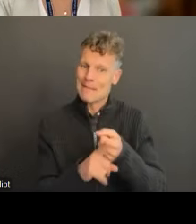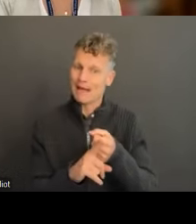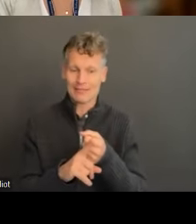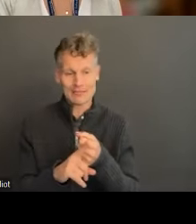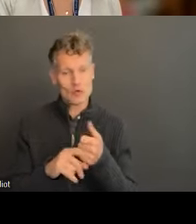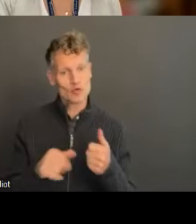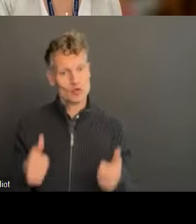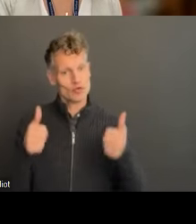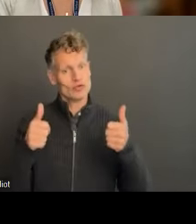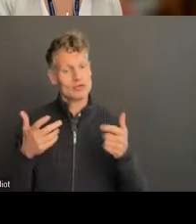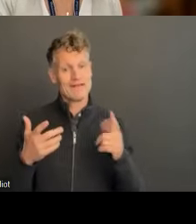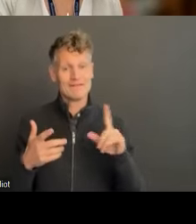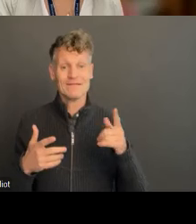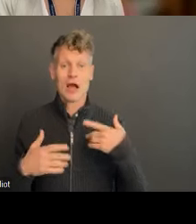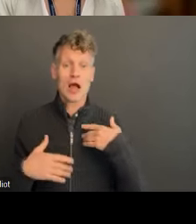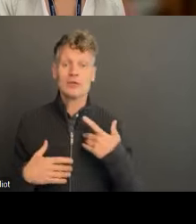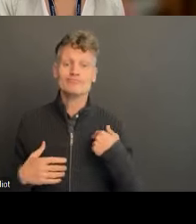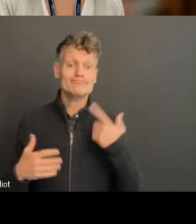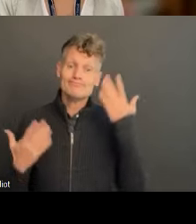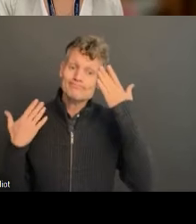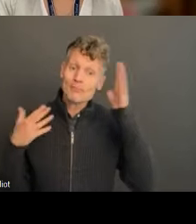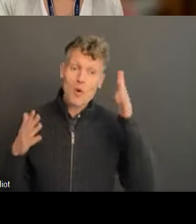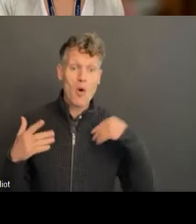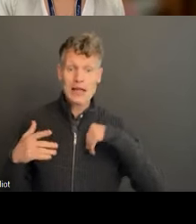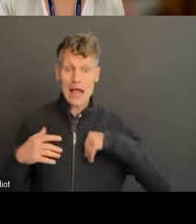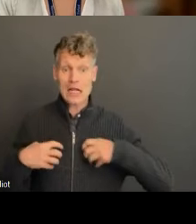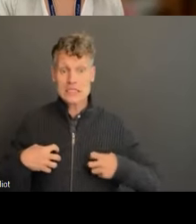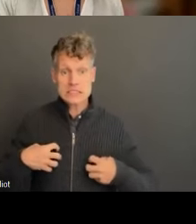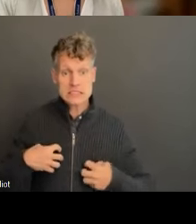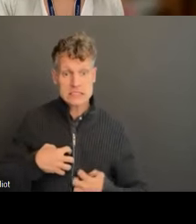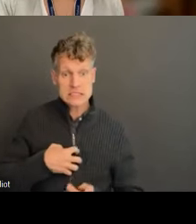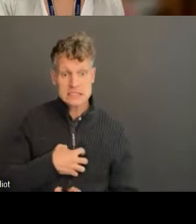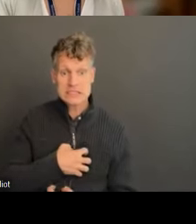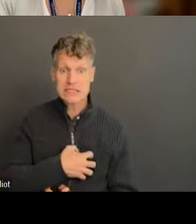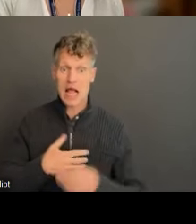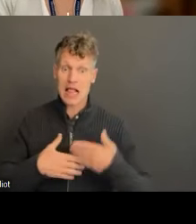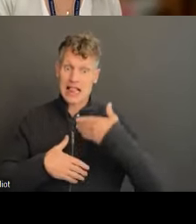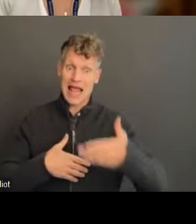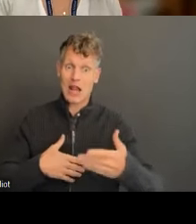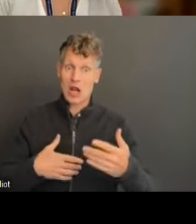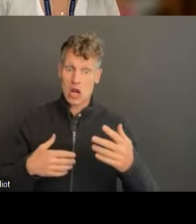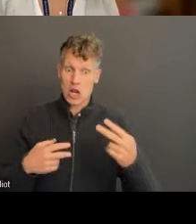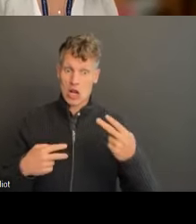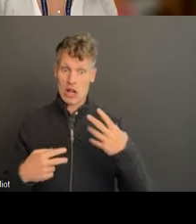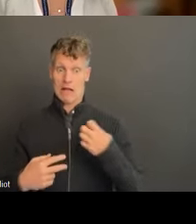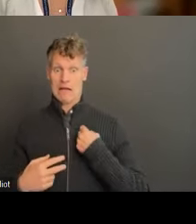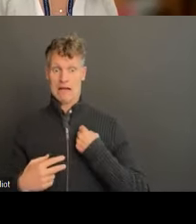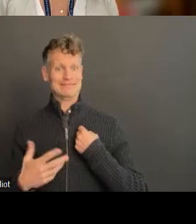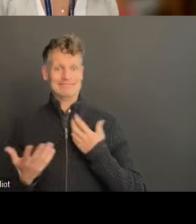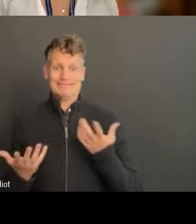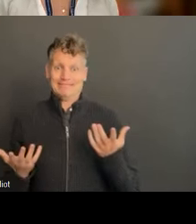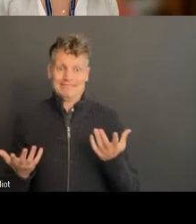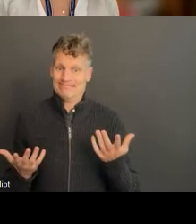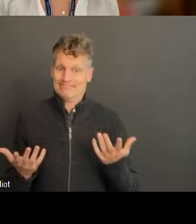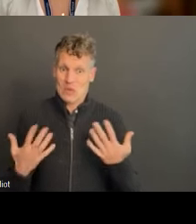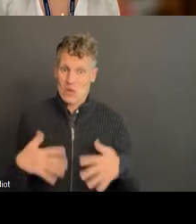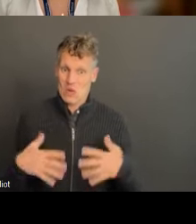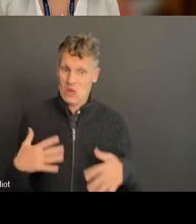of education or awareness, sensitization, and things like that. And we see that promotion strategies exist